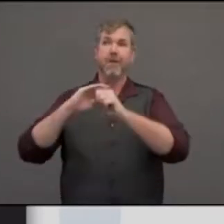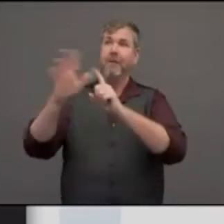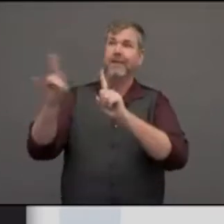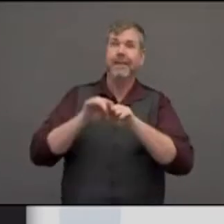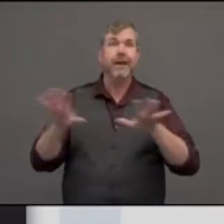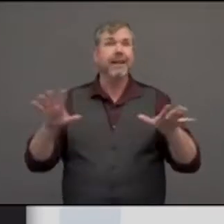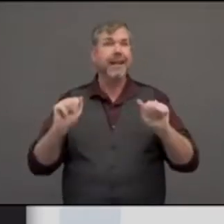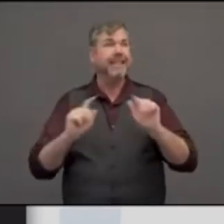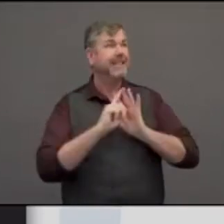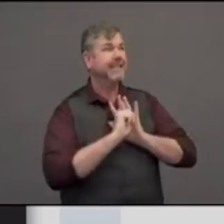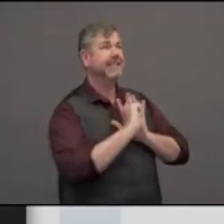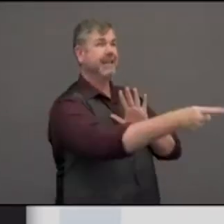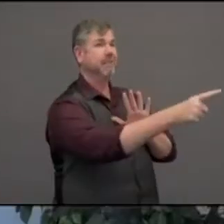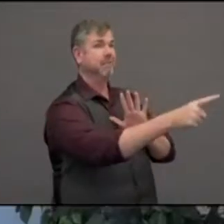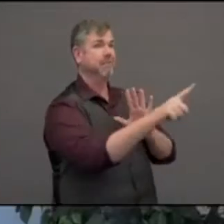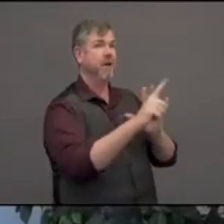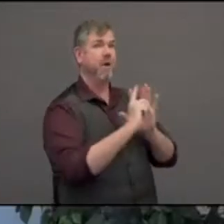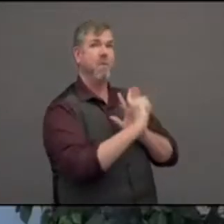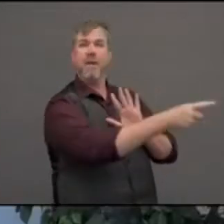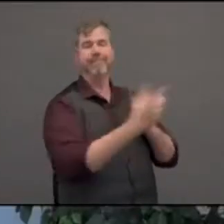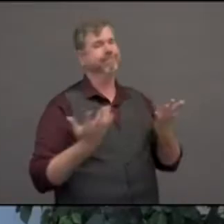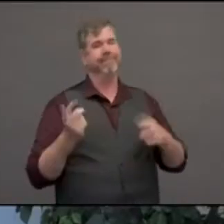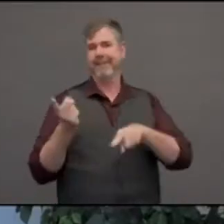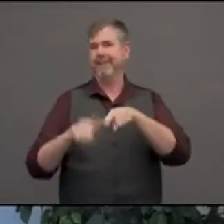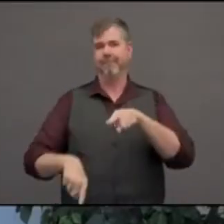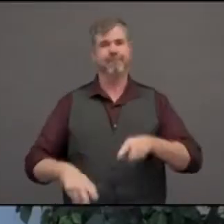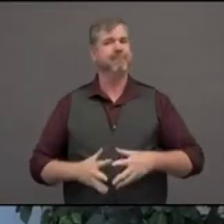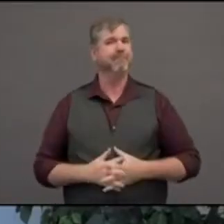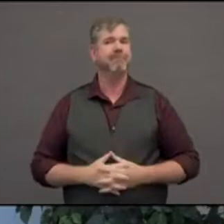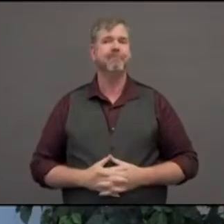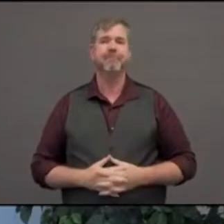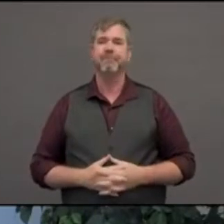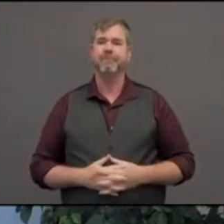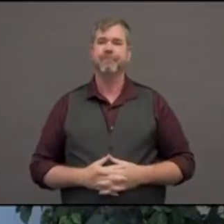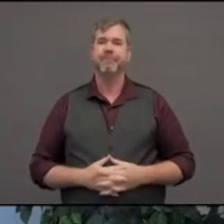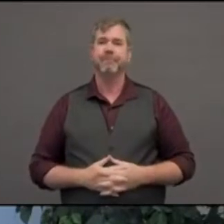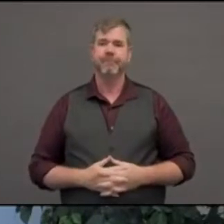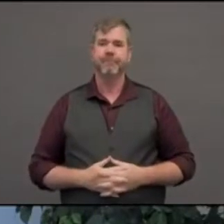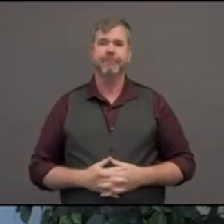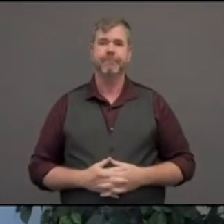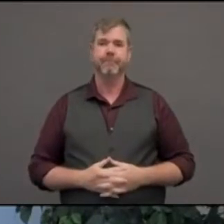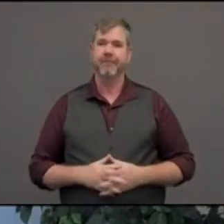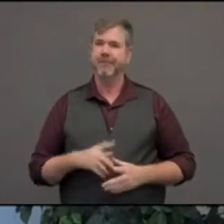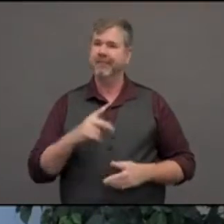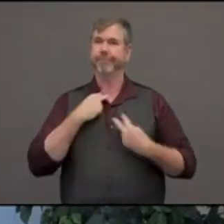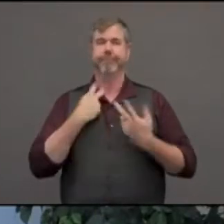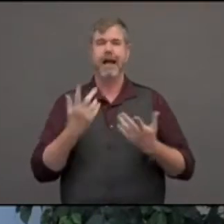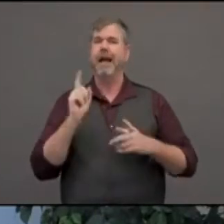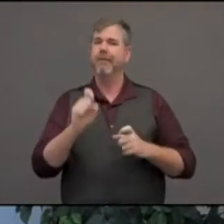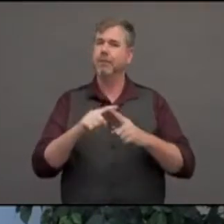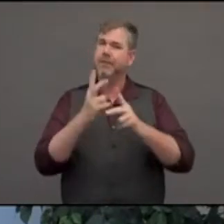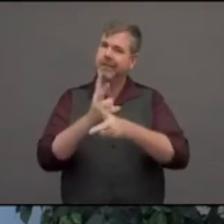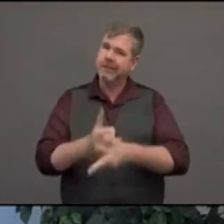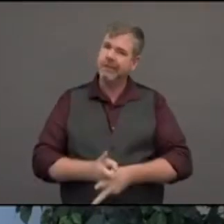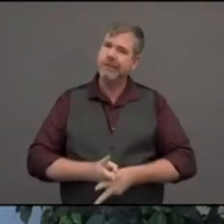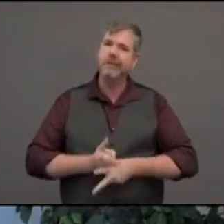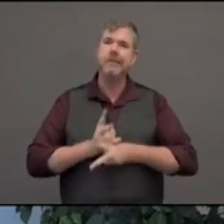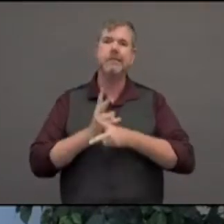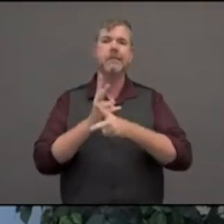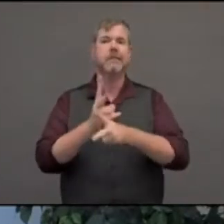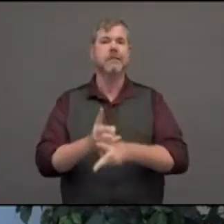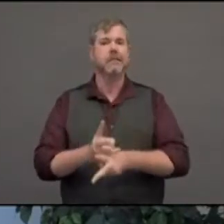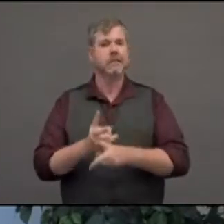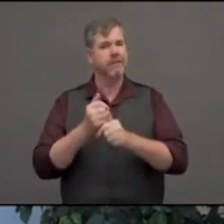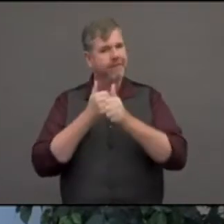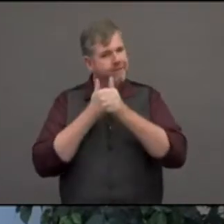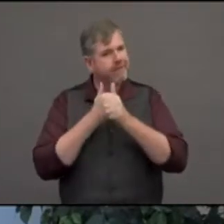Mariana. Nope. So we have to take precaution and follow the guidelines,